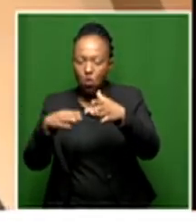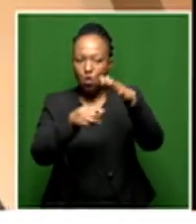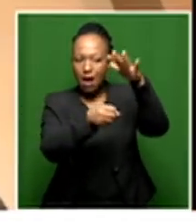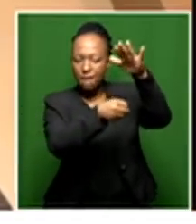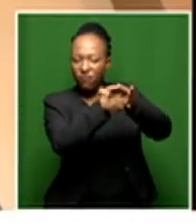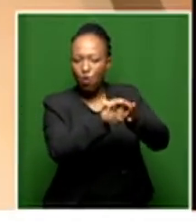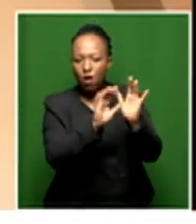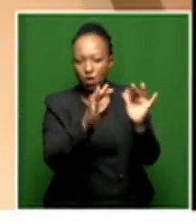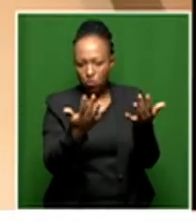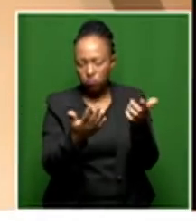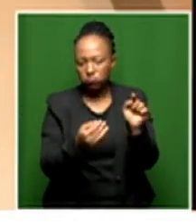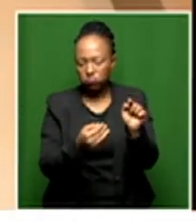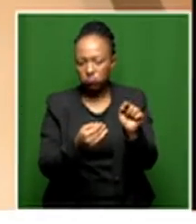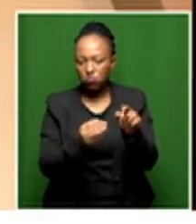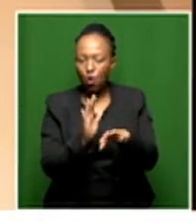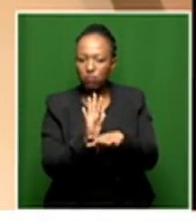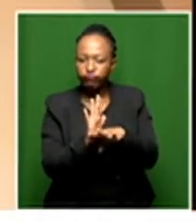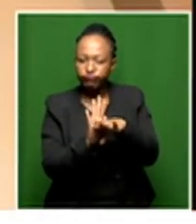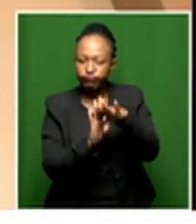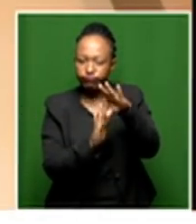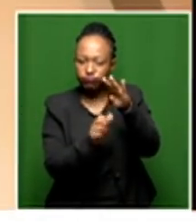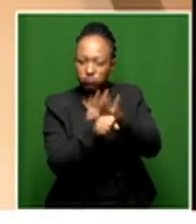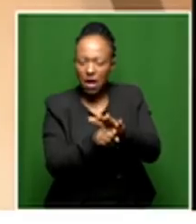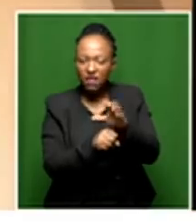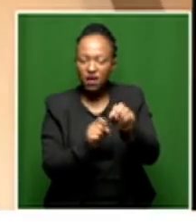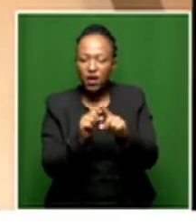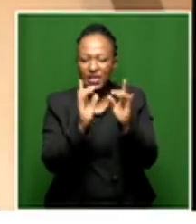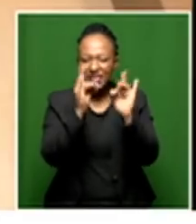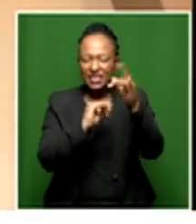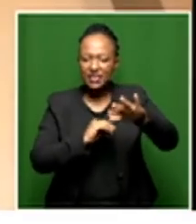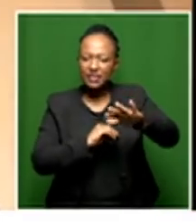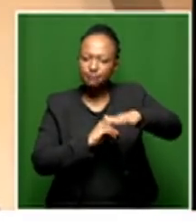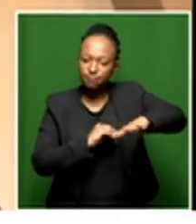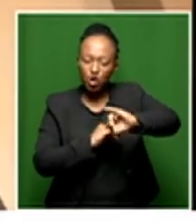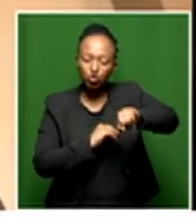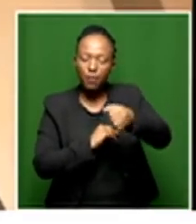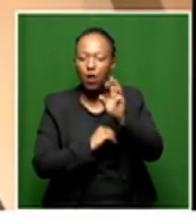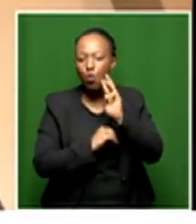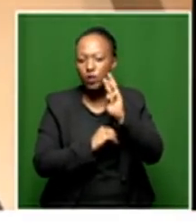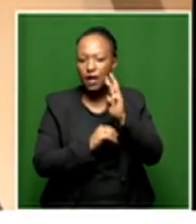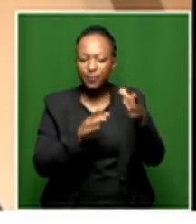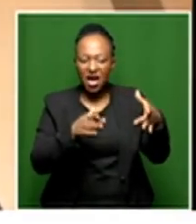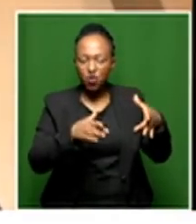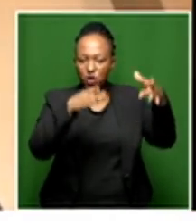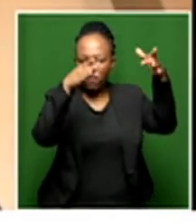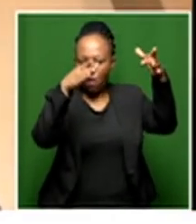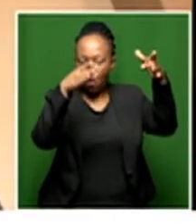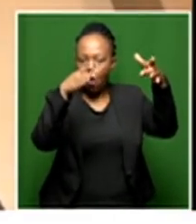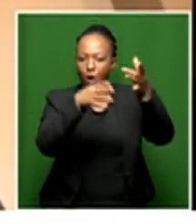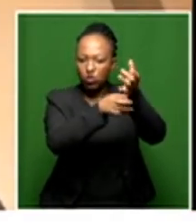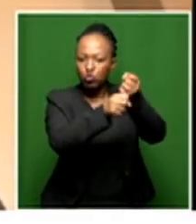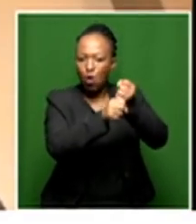In particular, the city Joburg Waters reservoir has